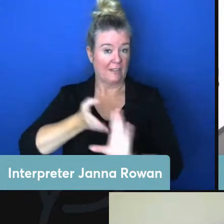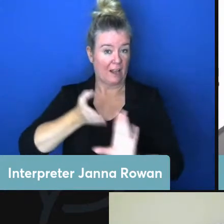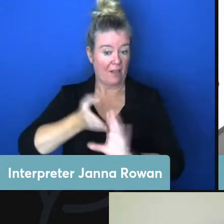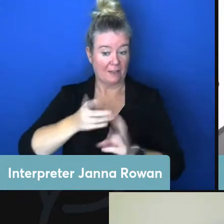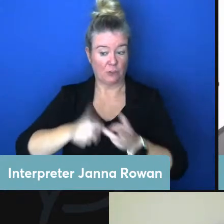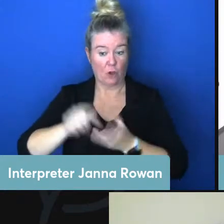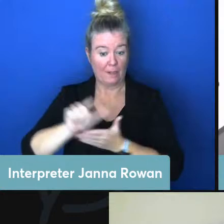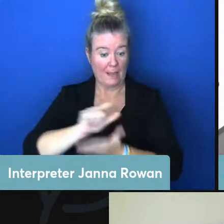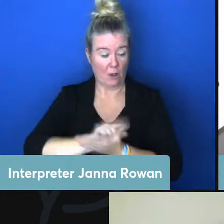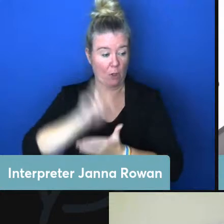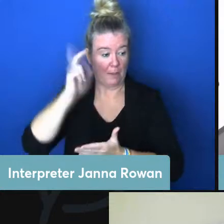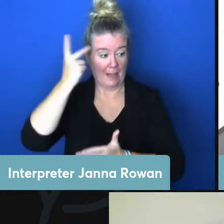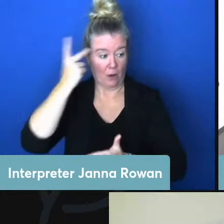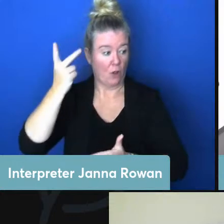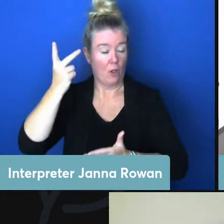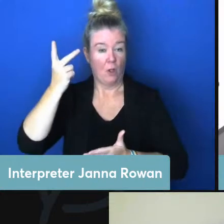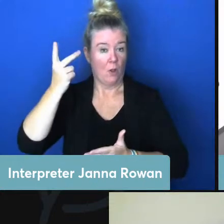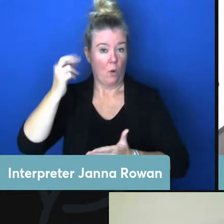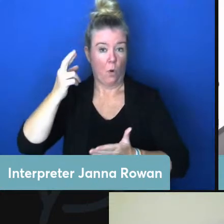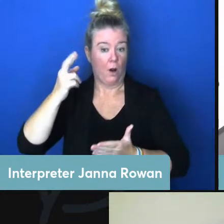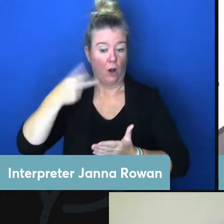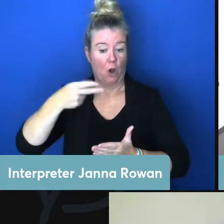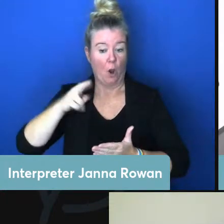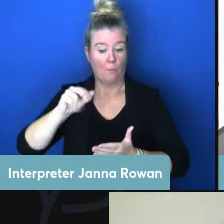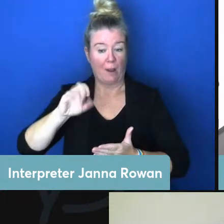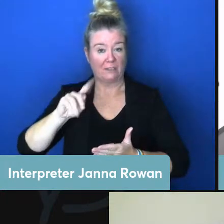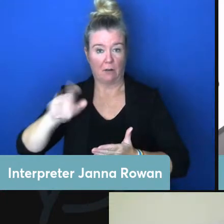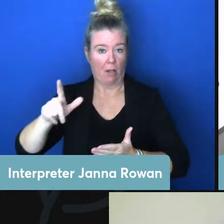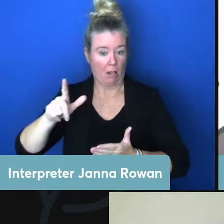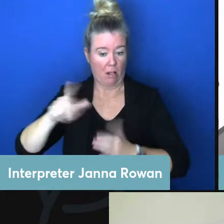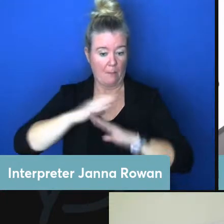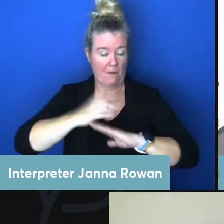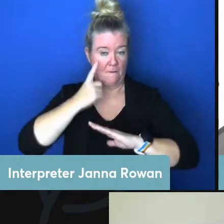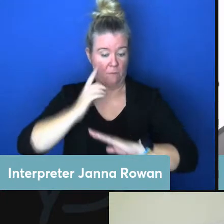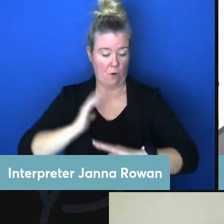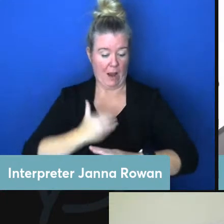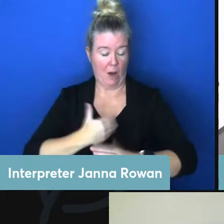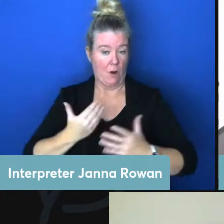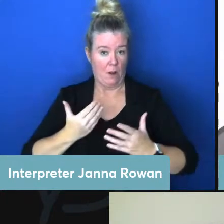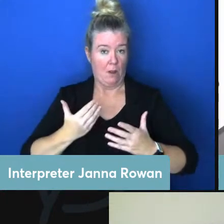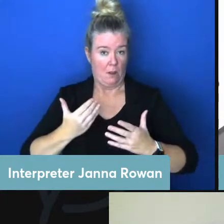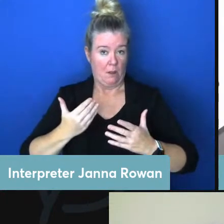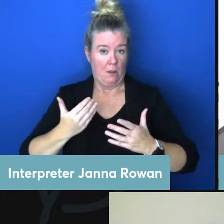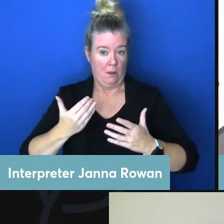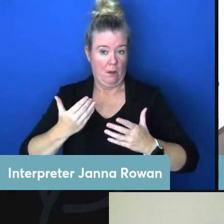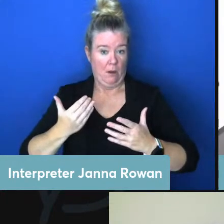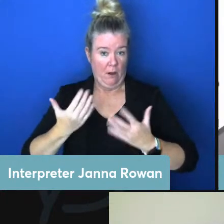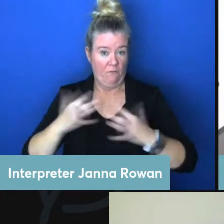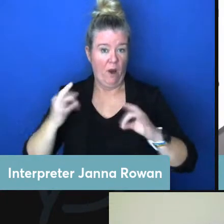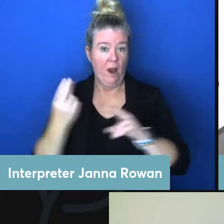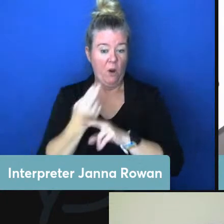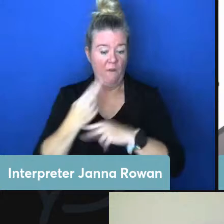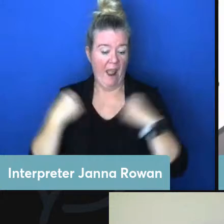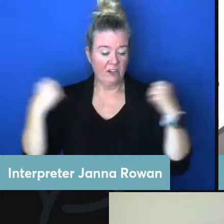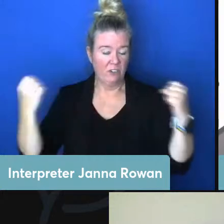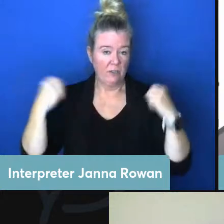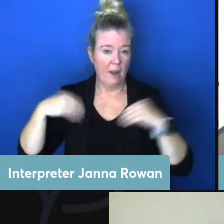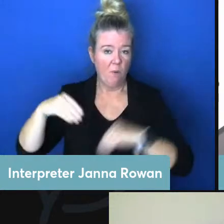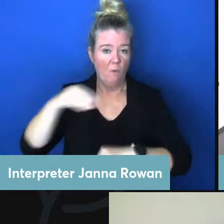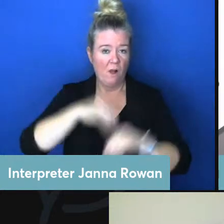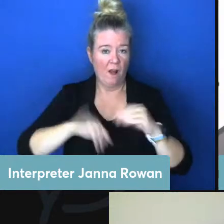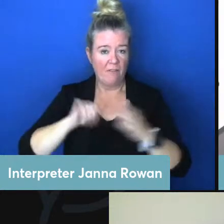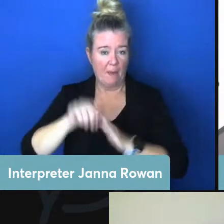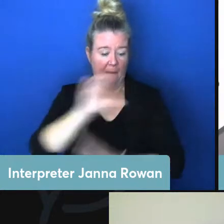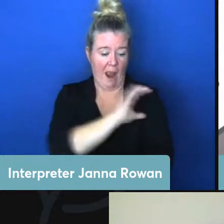legal, political, or just practical barriers for our free exercise, use, mobilization of that